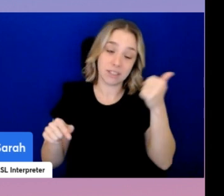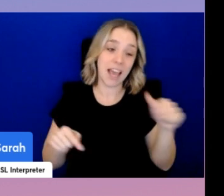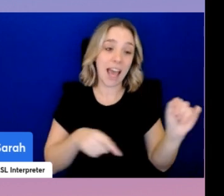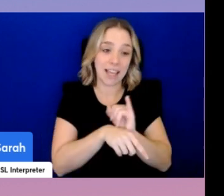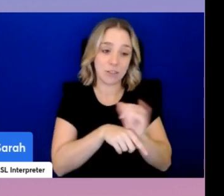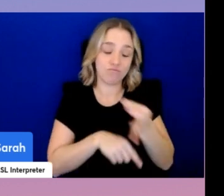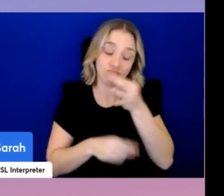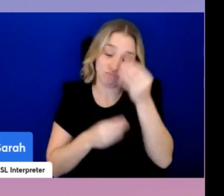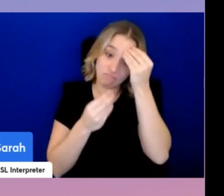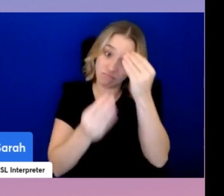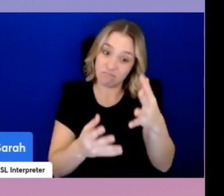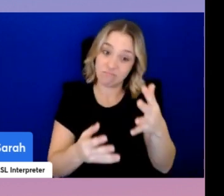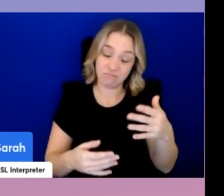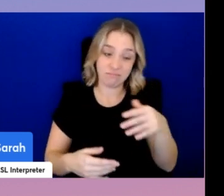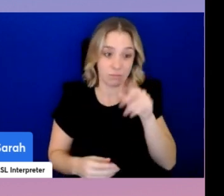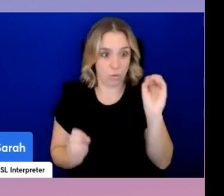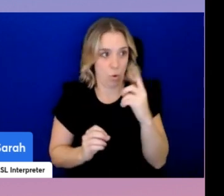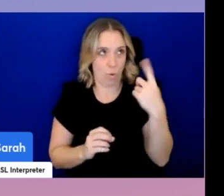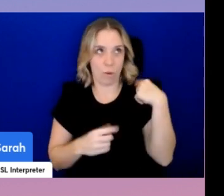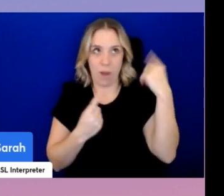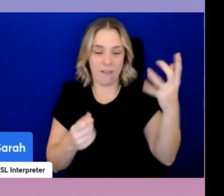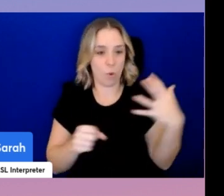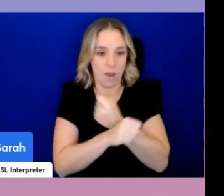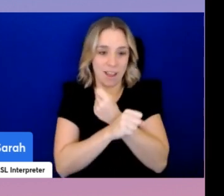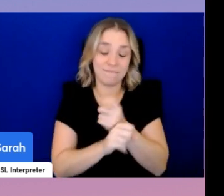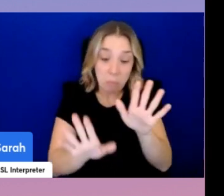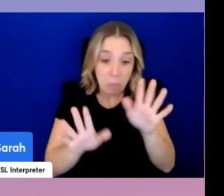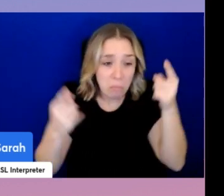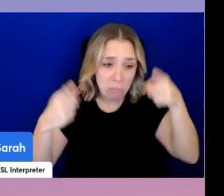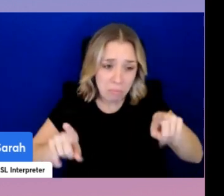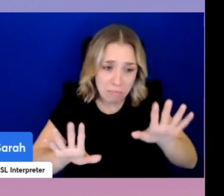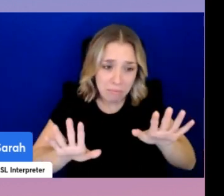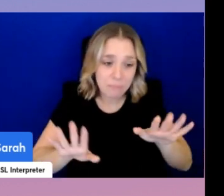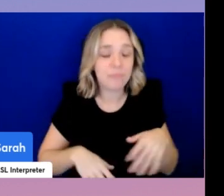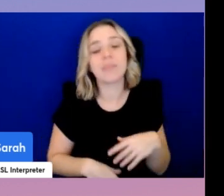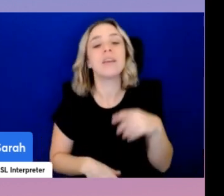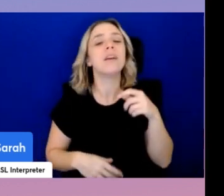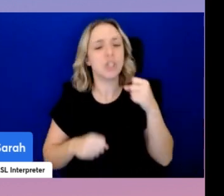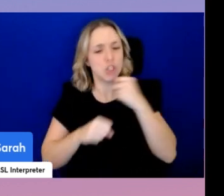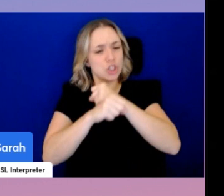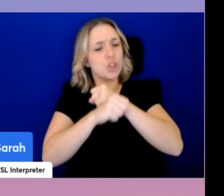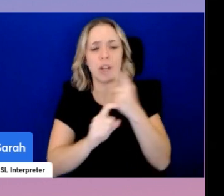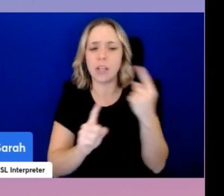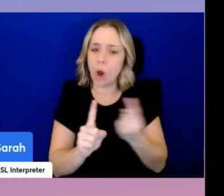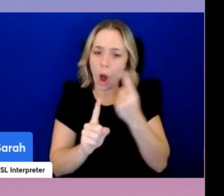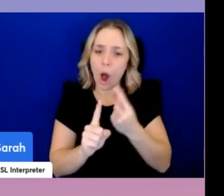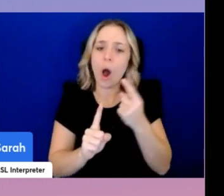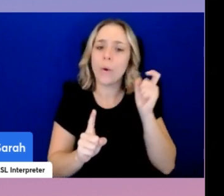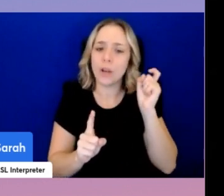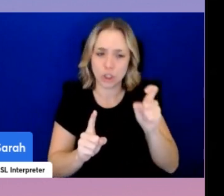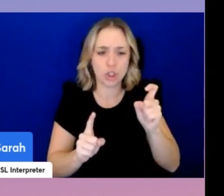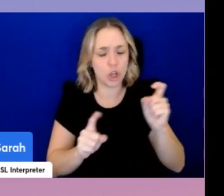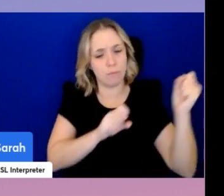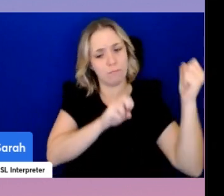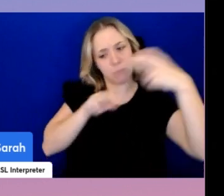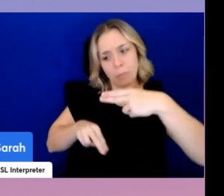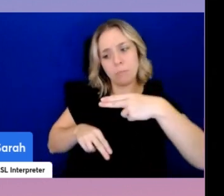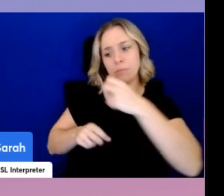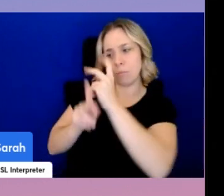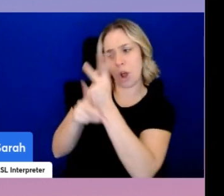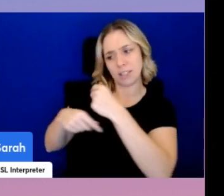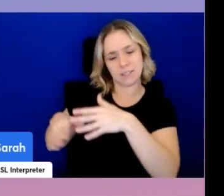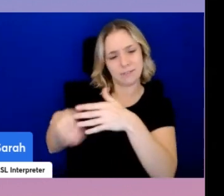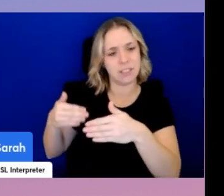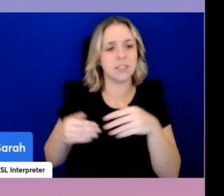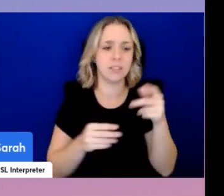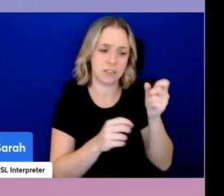only ever be one winner. And I'm not here to disagree. Security should always be triumphant in every scenario, no exceptions.